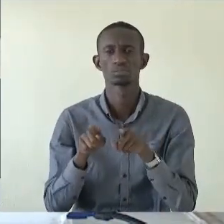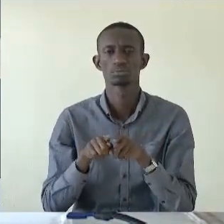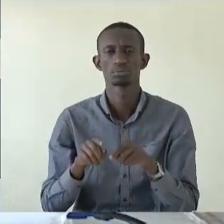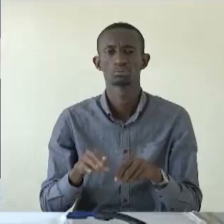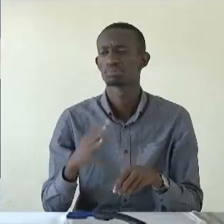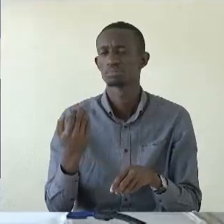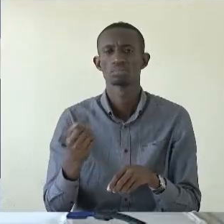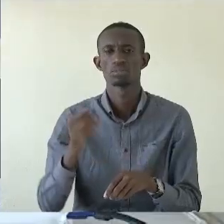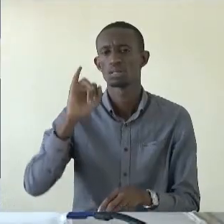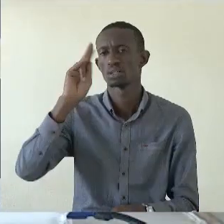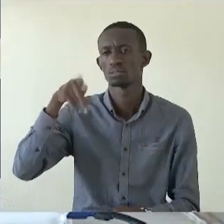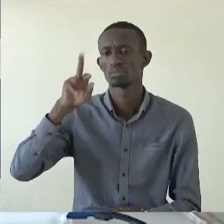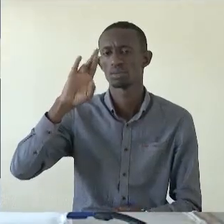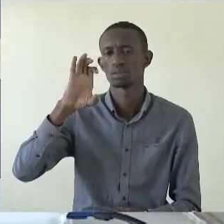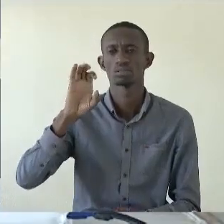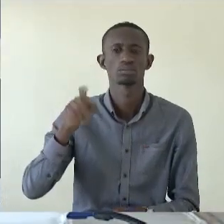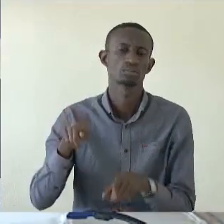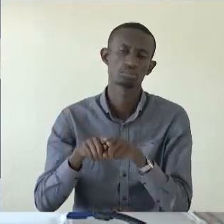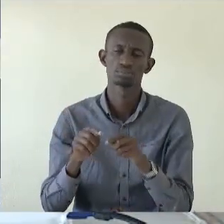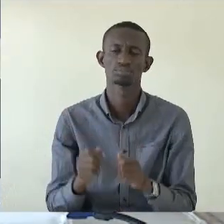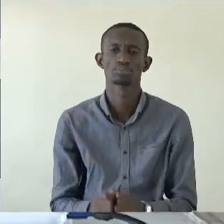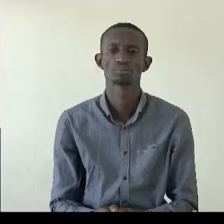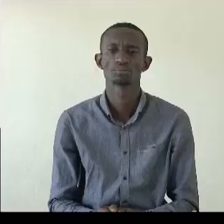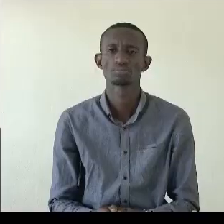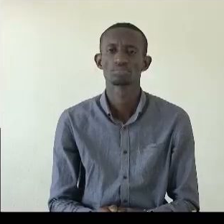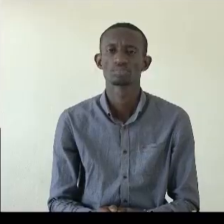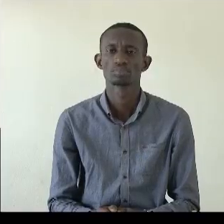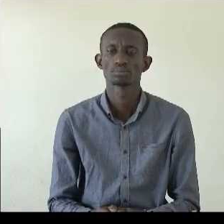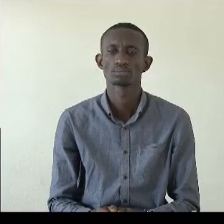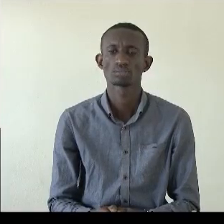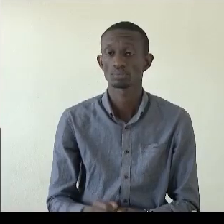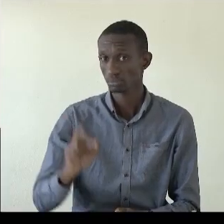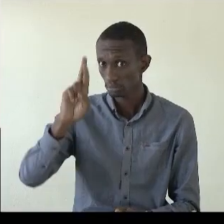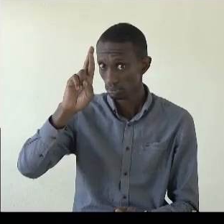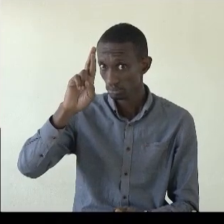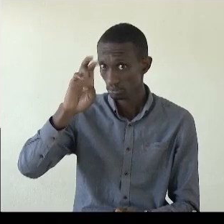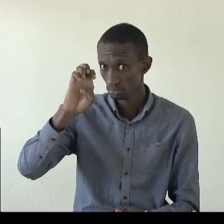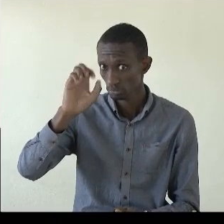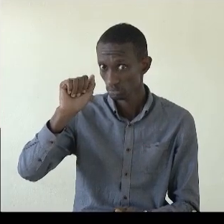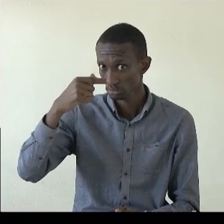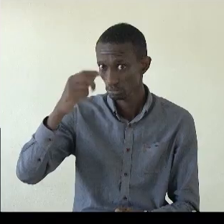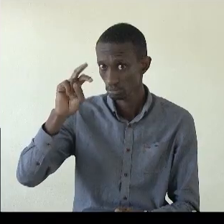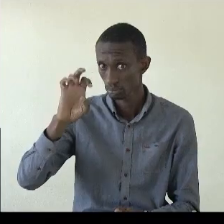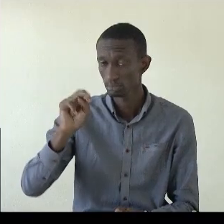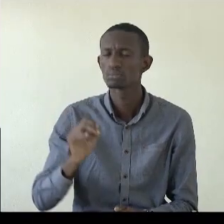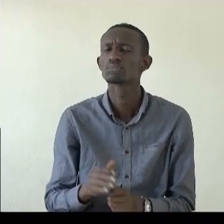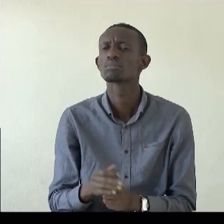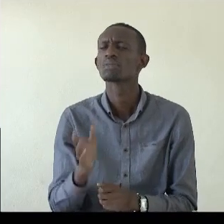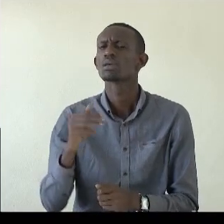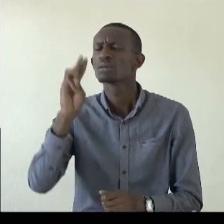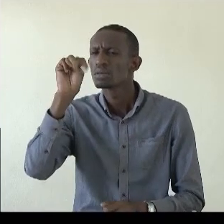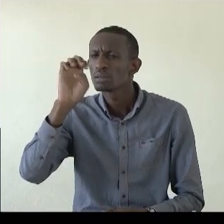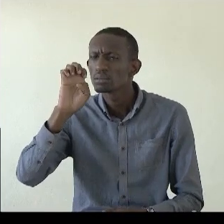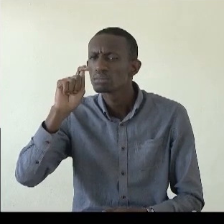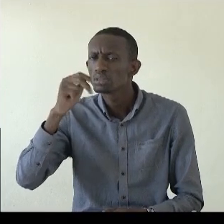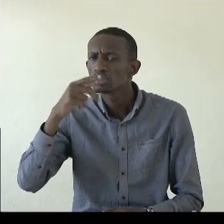name, taurine, 4-bromotaurine. That is A. Reagents. Methylbenzene reacts with B